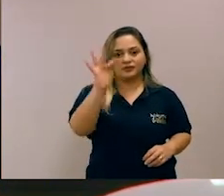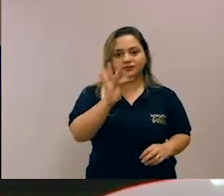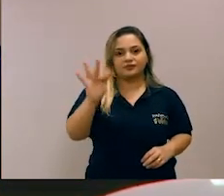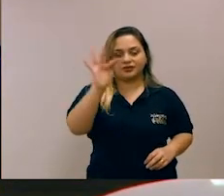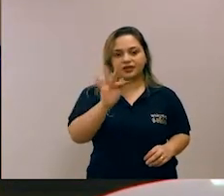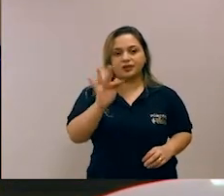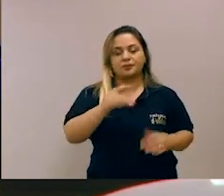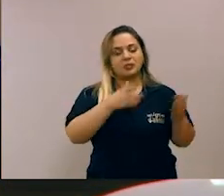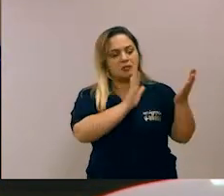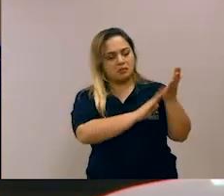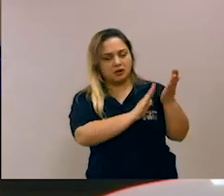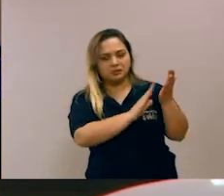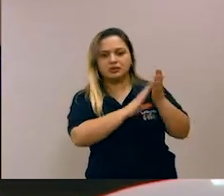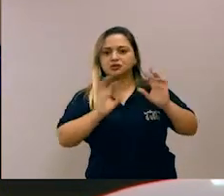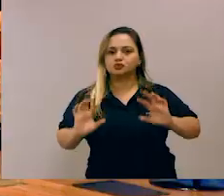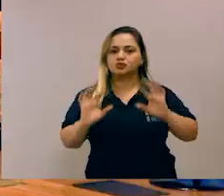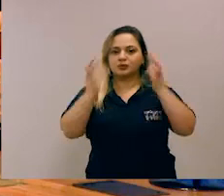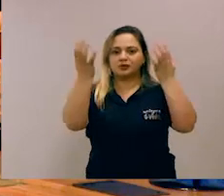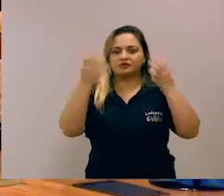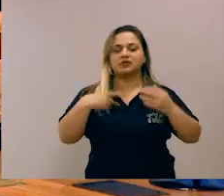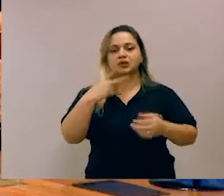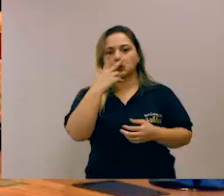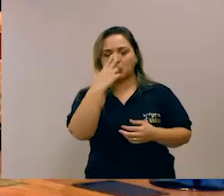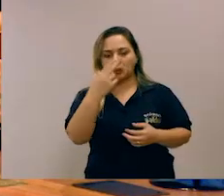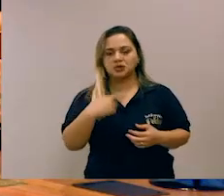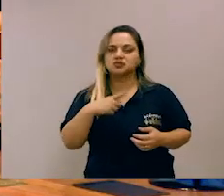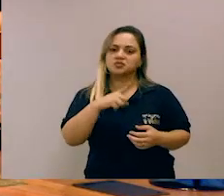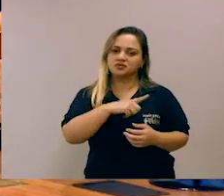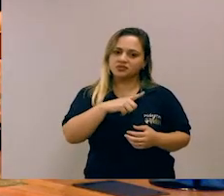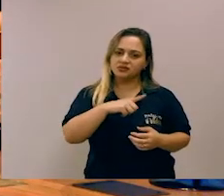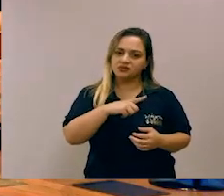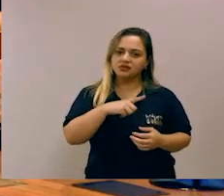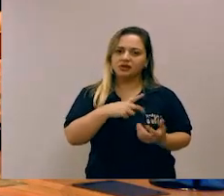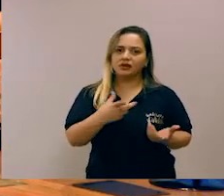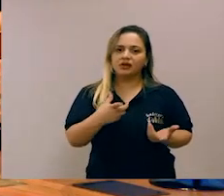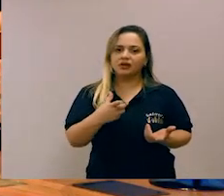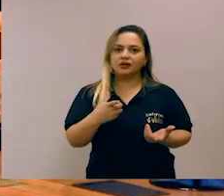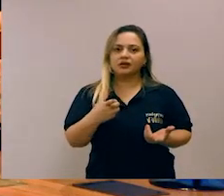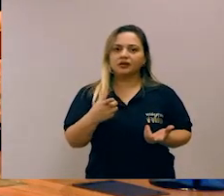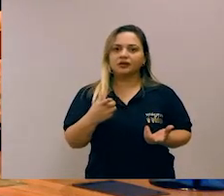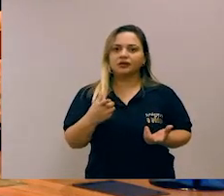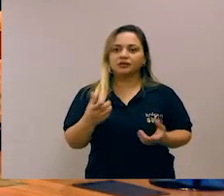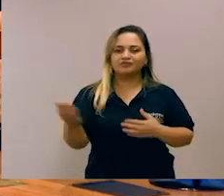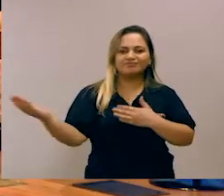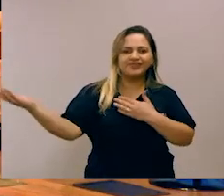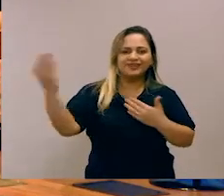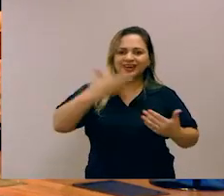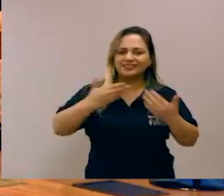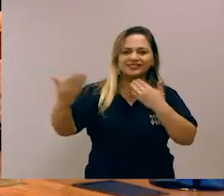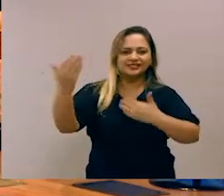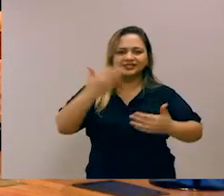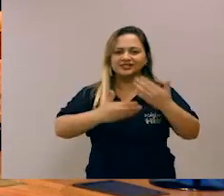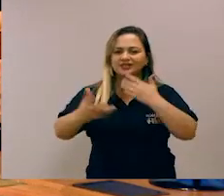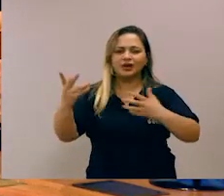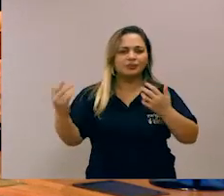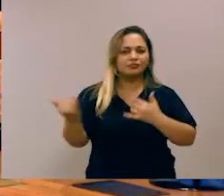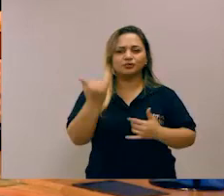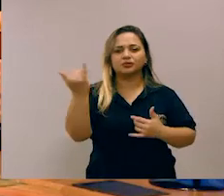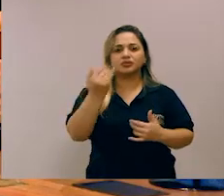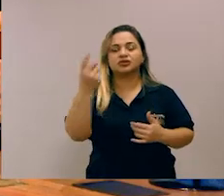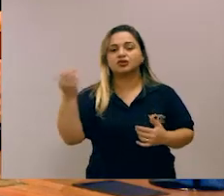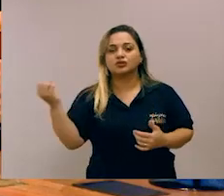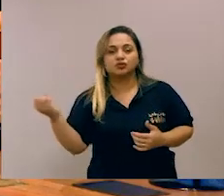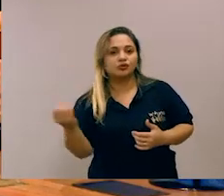to congratulate the organizers of the event. I believe that this event is going to more and more bring